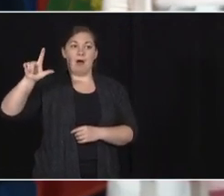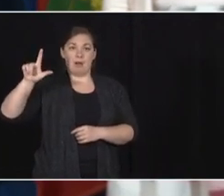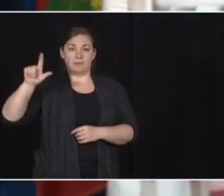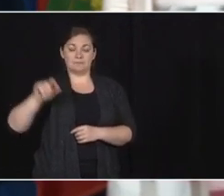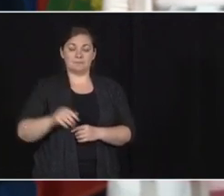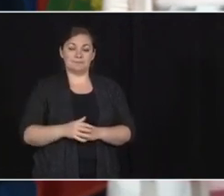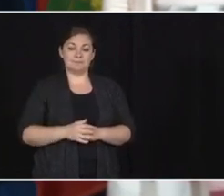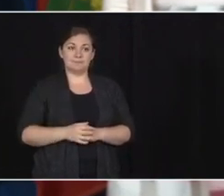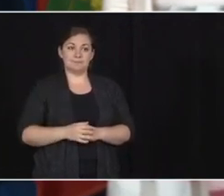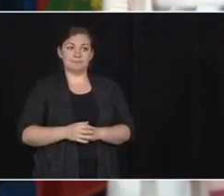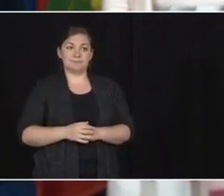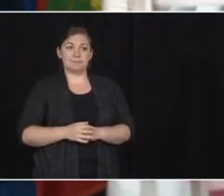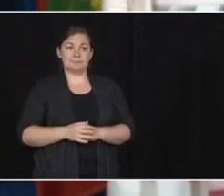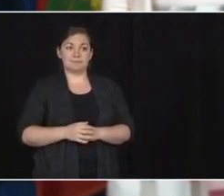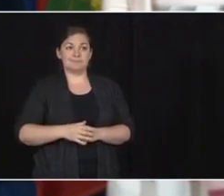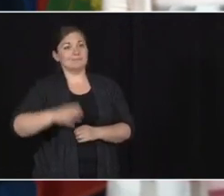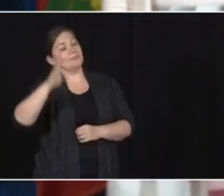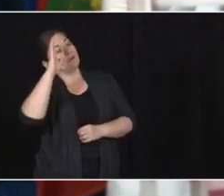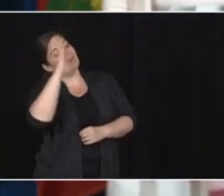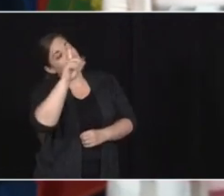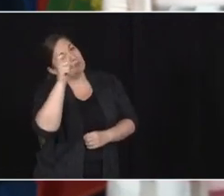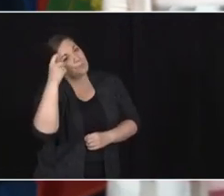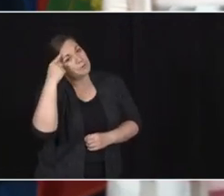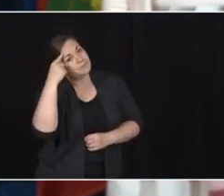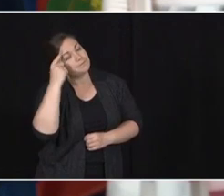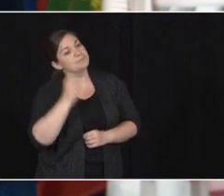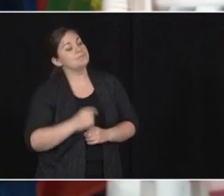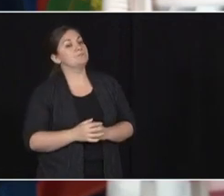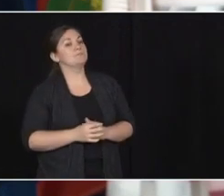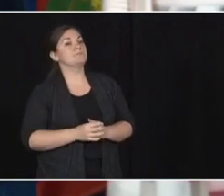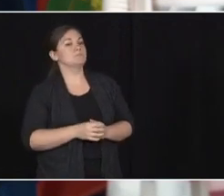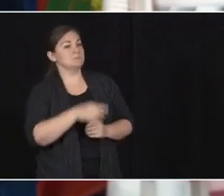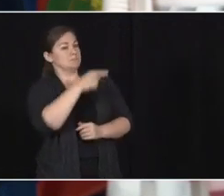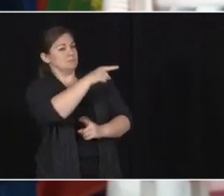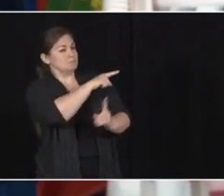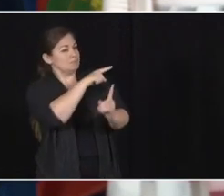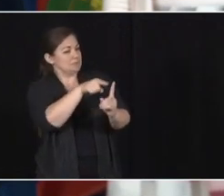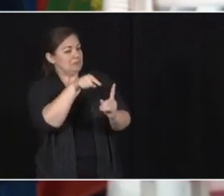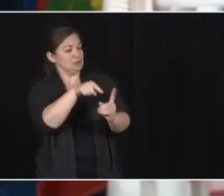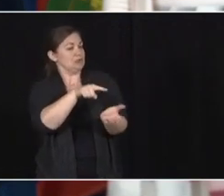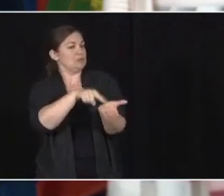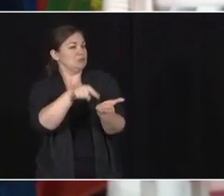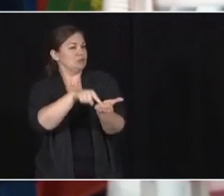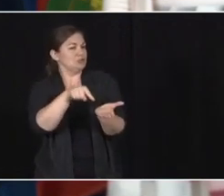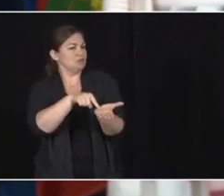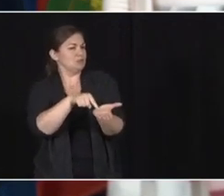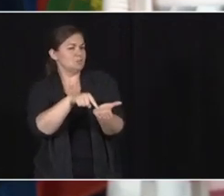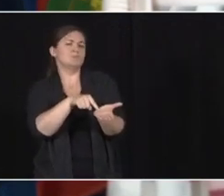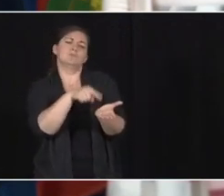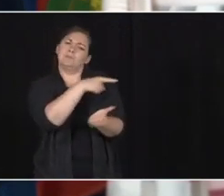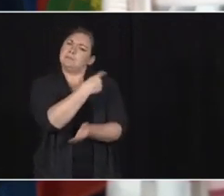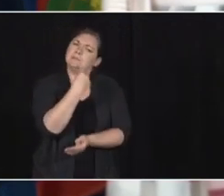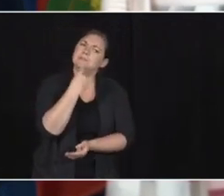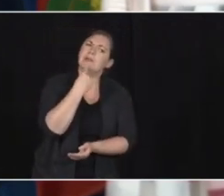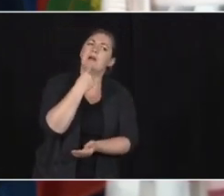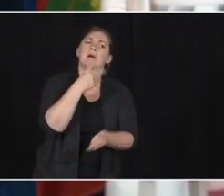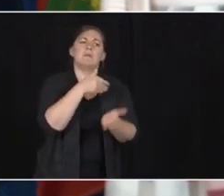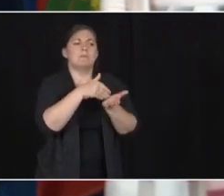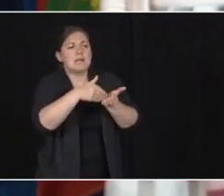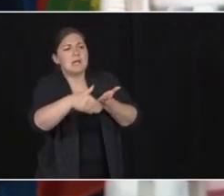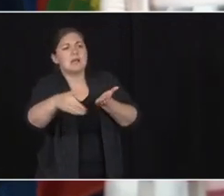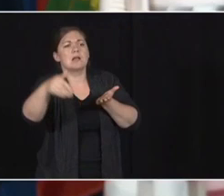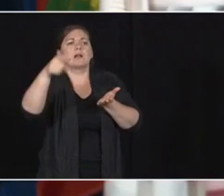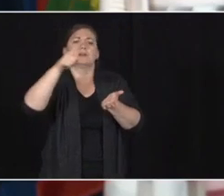Hi, Premier. Back to the inspections. You know, you've talked about the thousands of inspections that have happened.